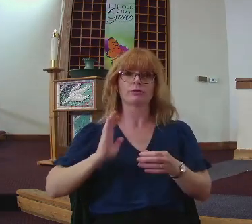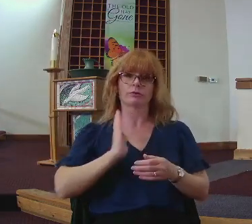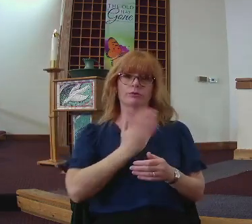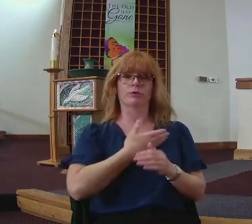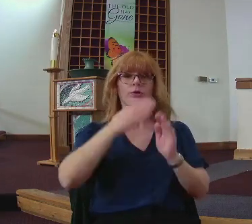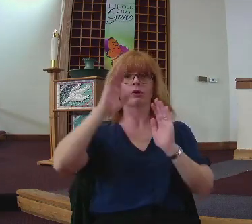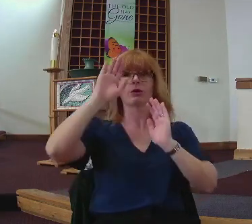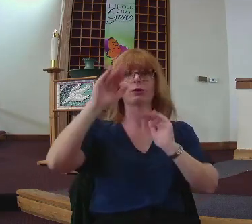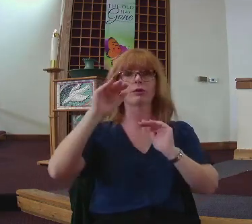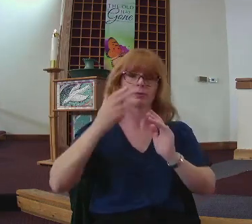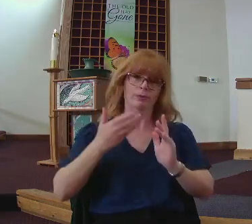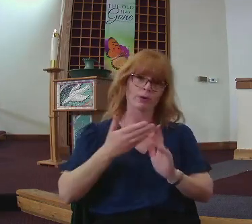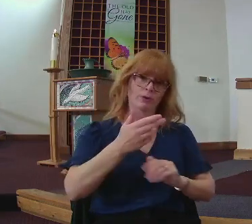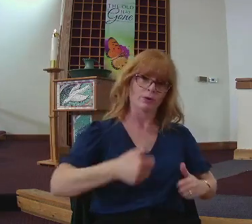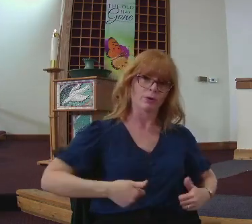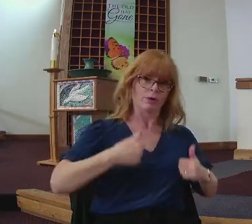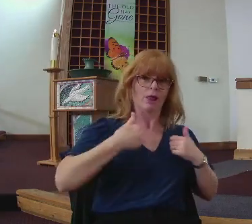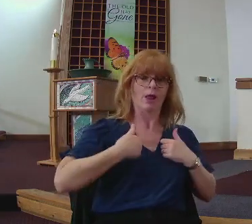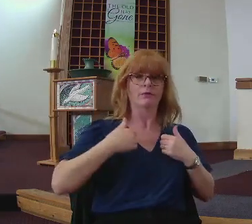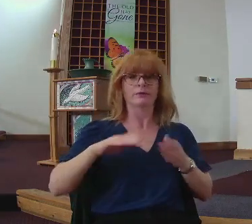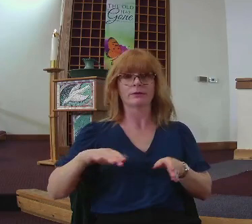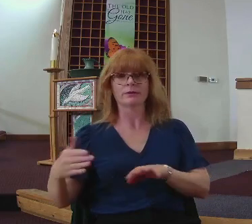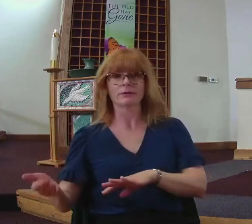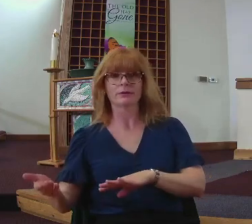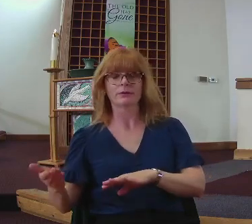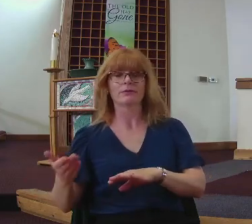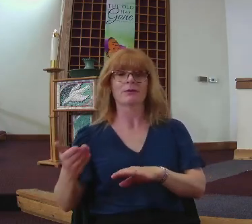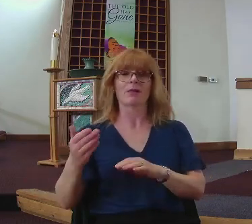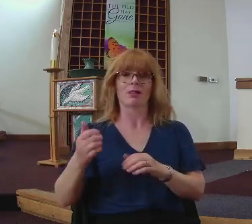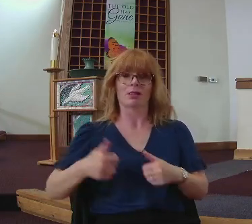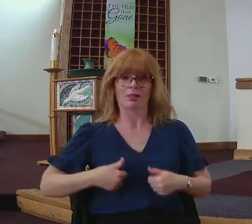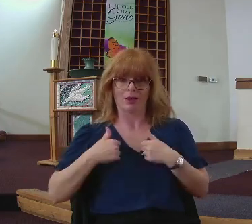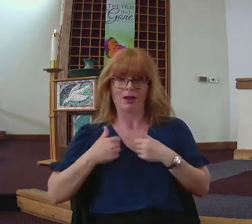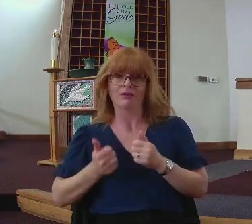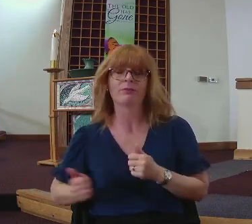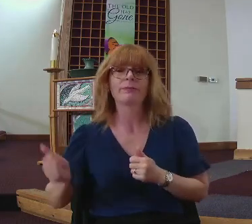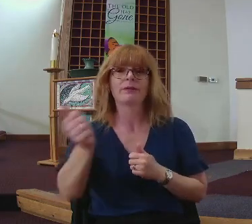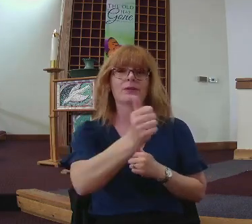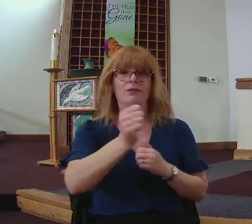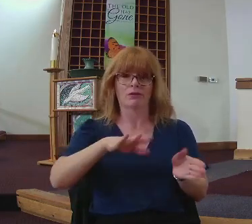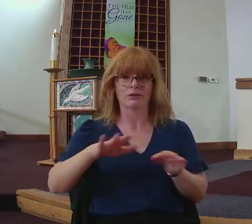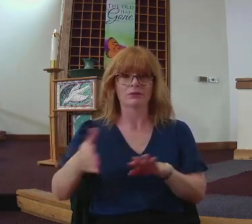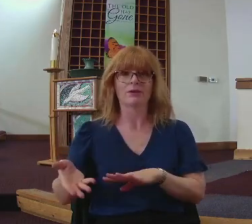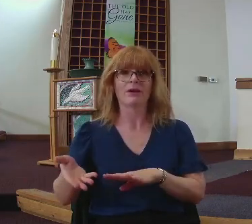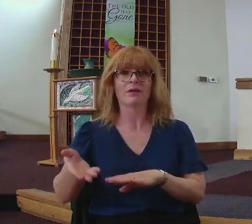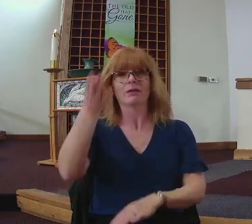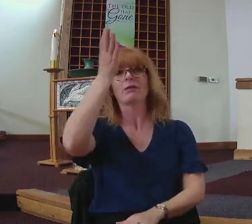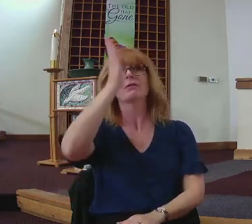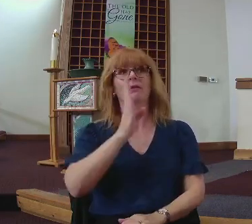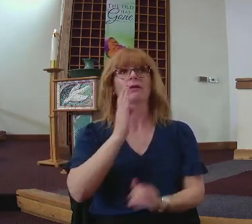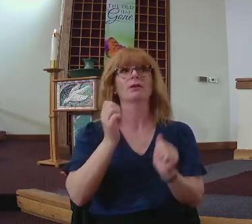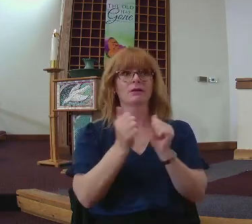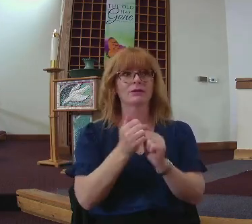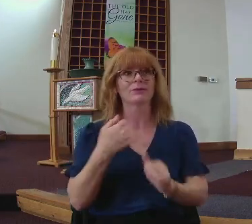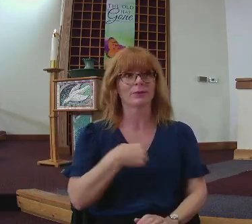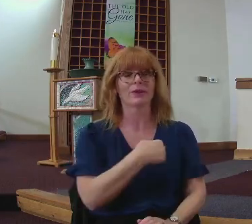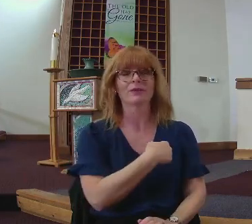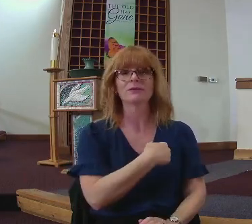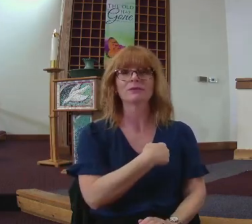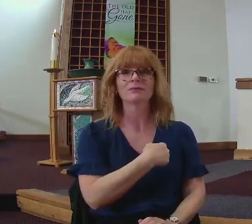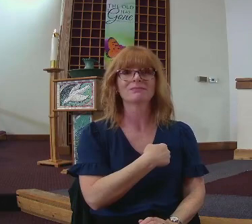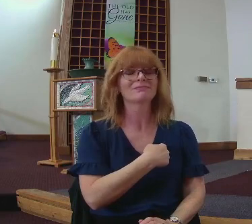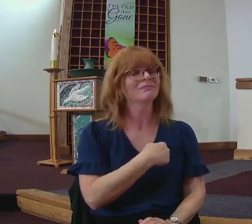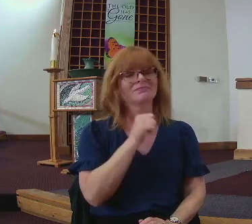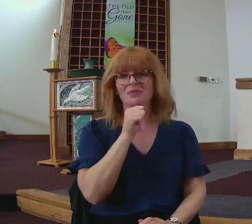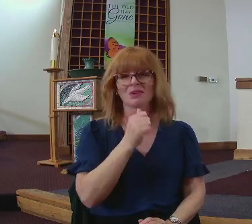in life and death, and life beyond death, God is with us. We are not